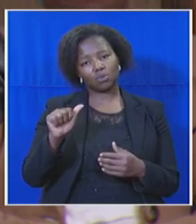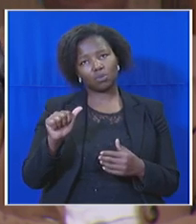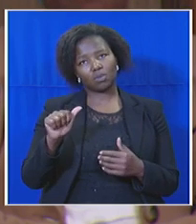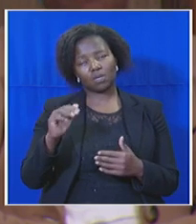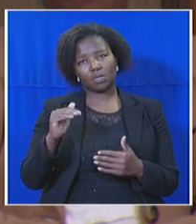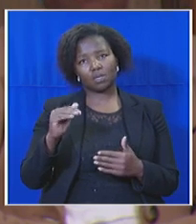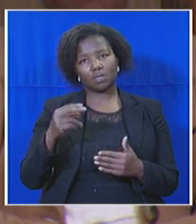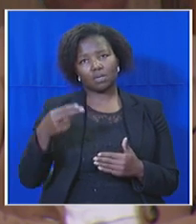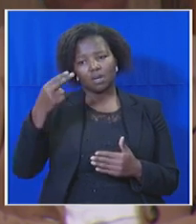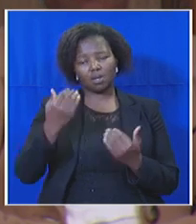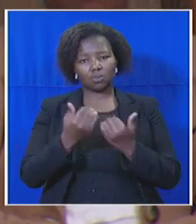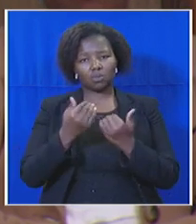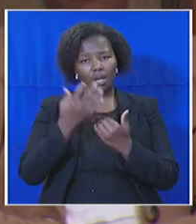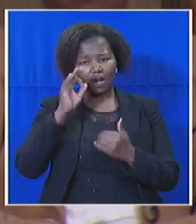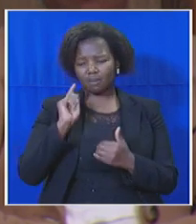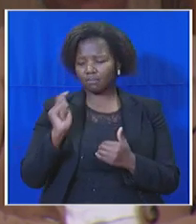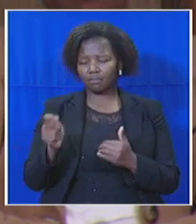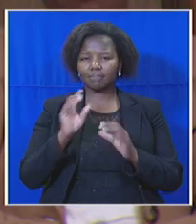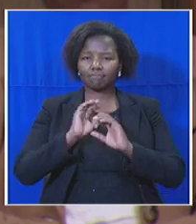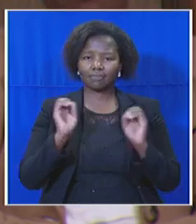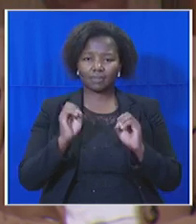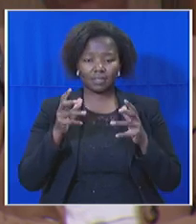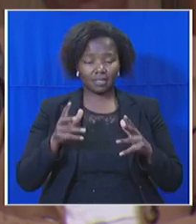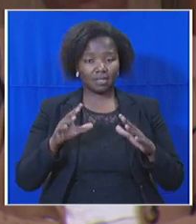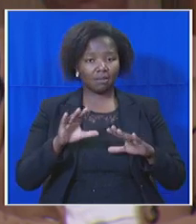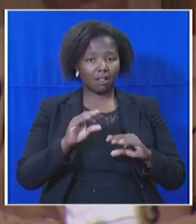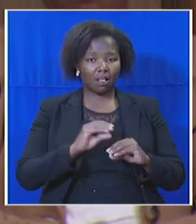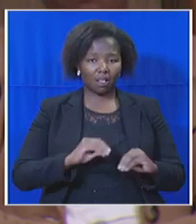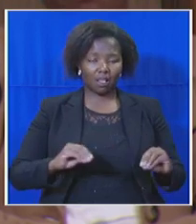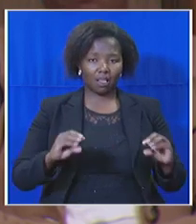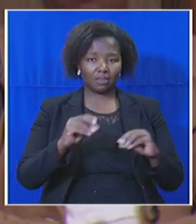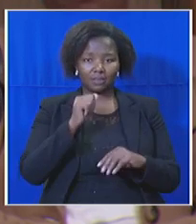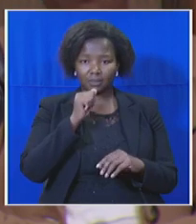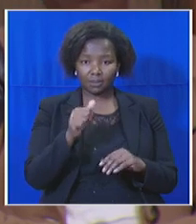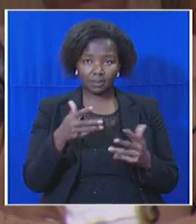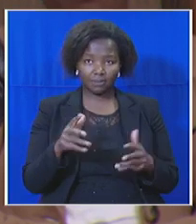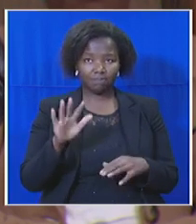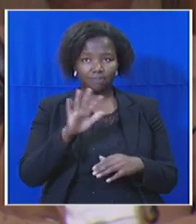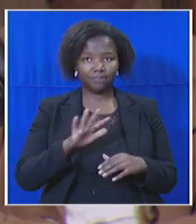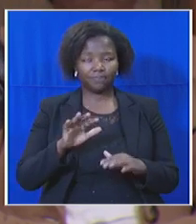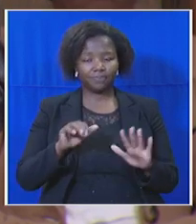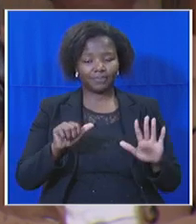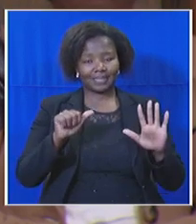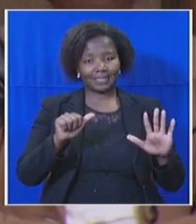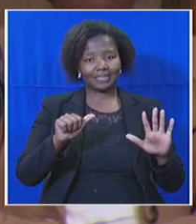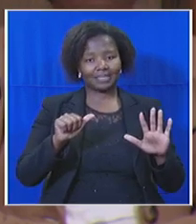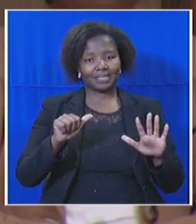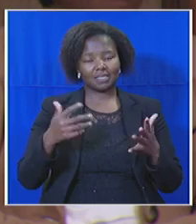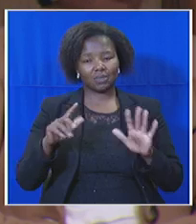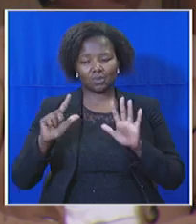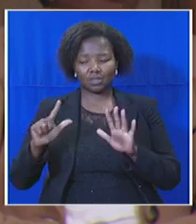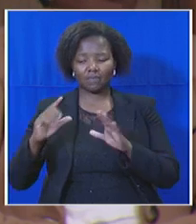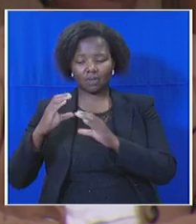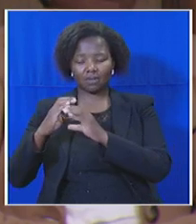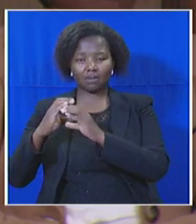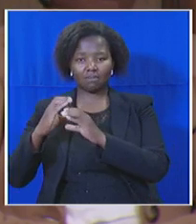for its construction. Speculation comes in. There are about 6 or 7 buses paid by